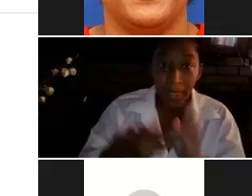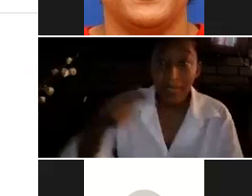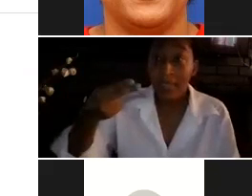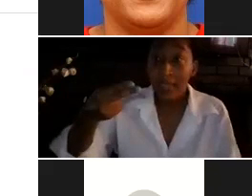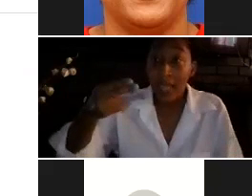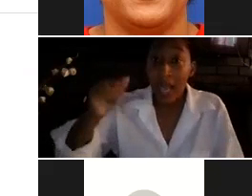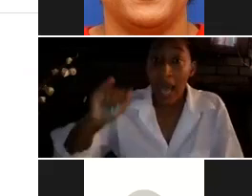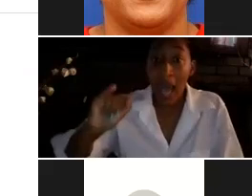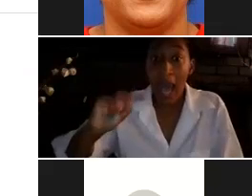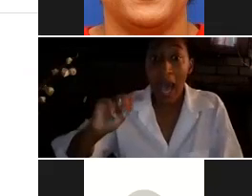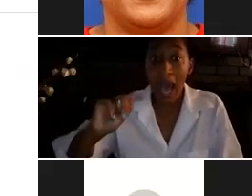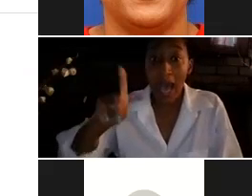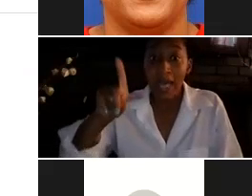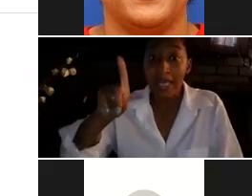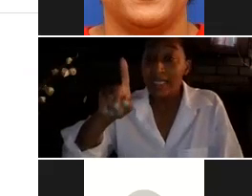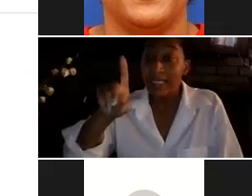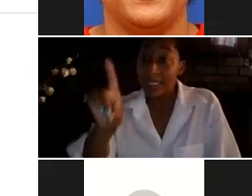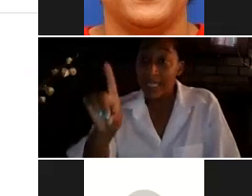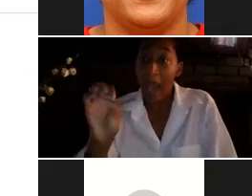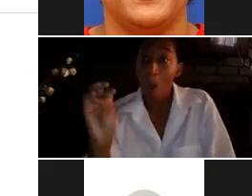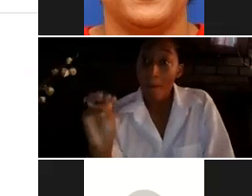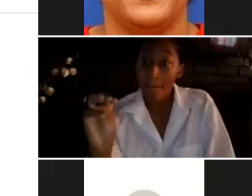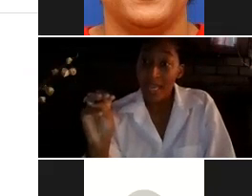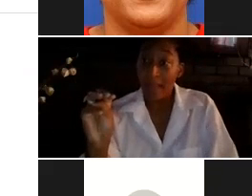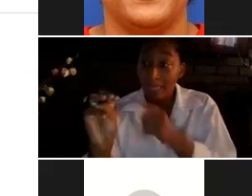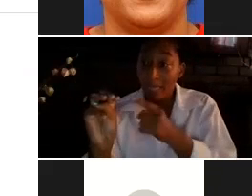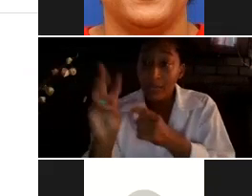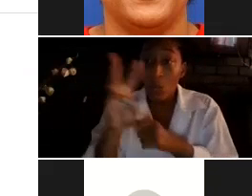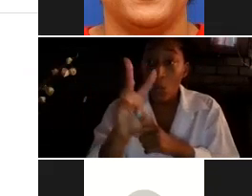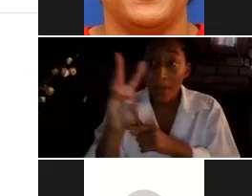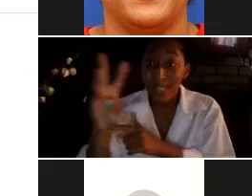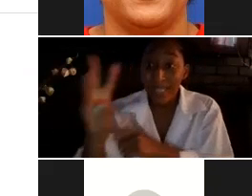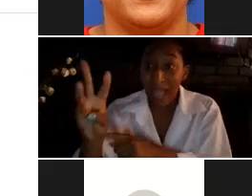article, but that article has to be related to